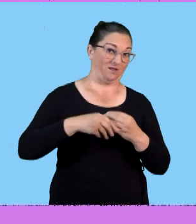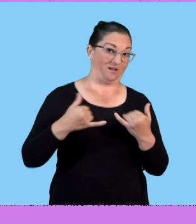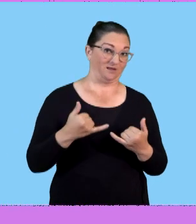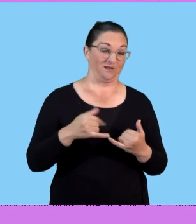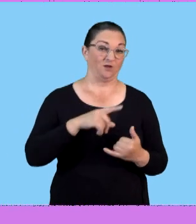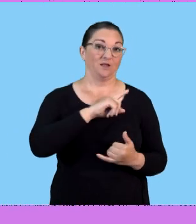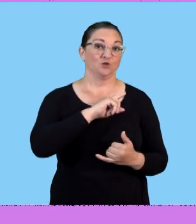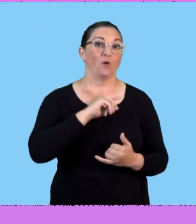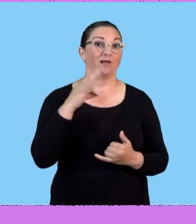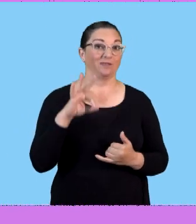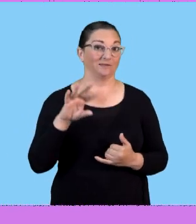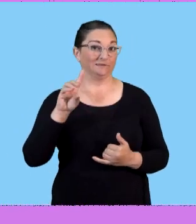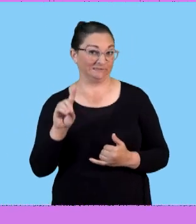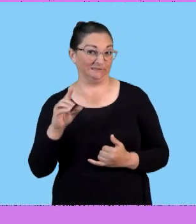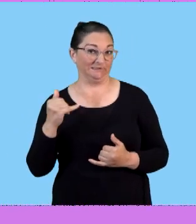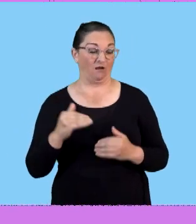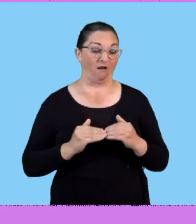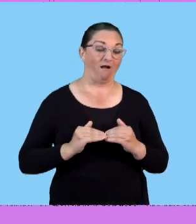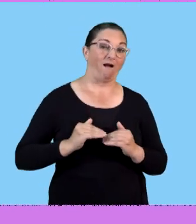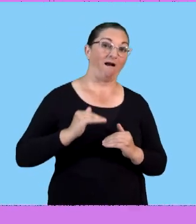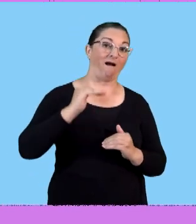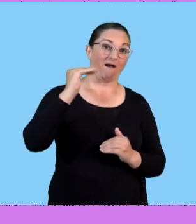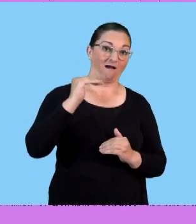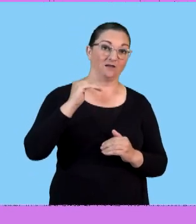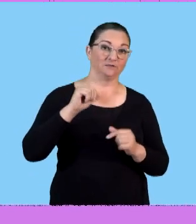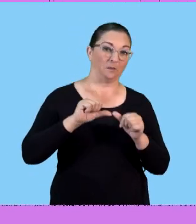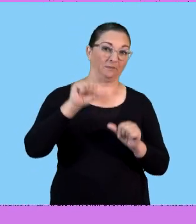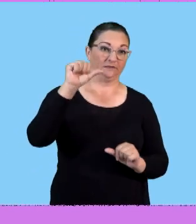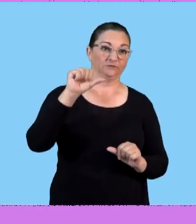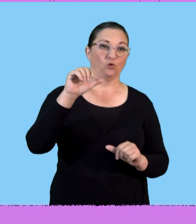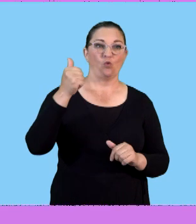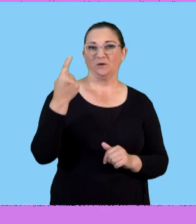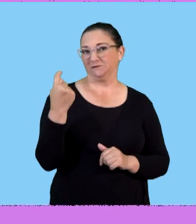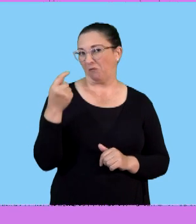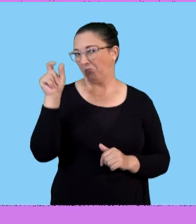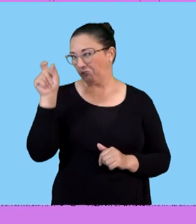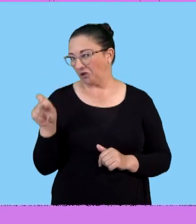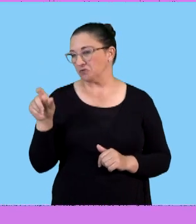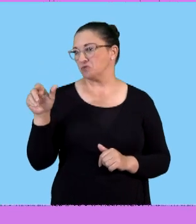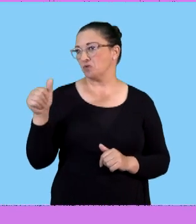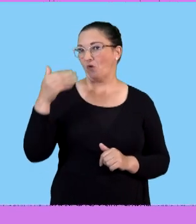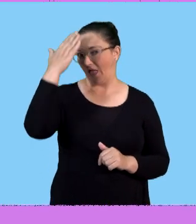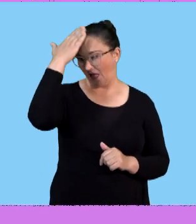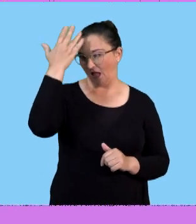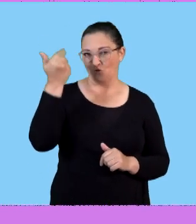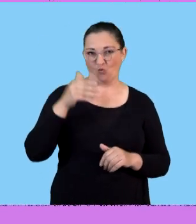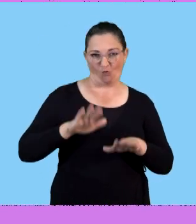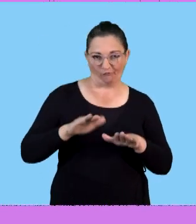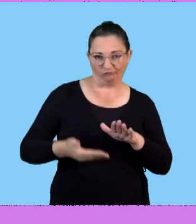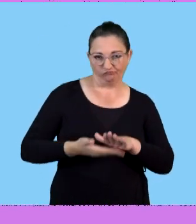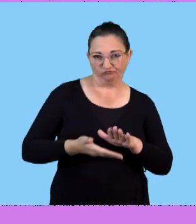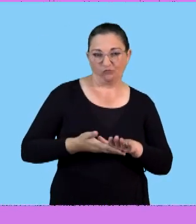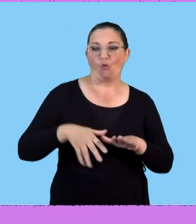That we add, making it a three-dimensional object. The height is the measurement of someone or something from head to